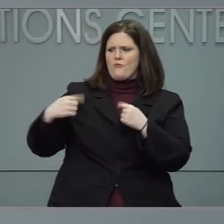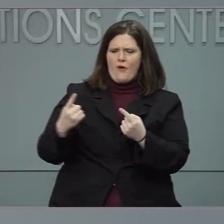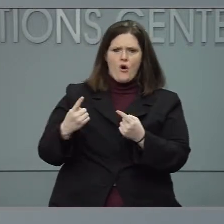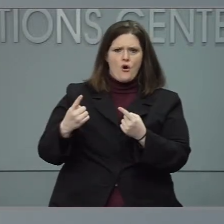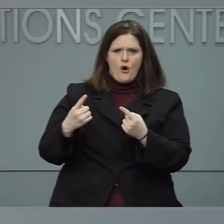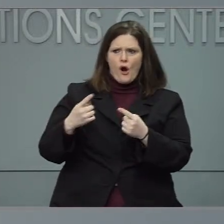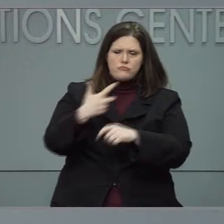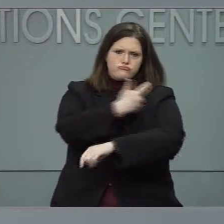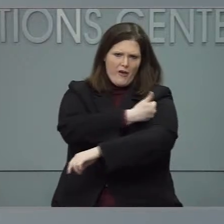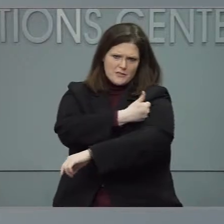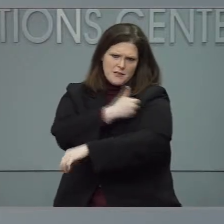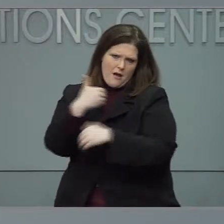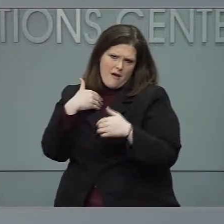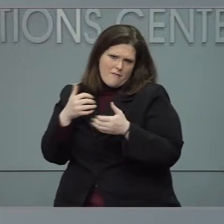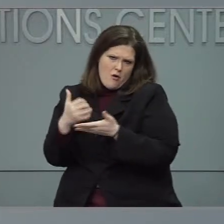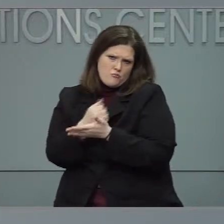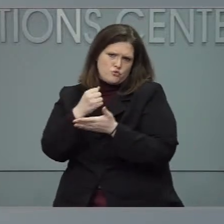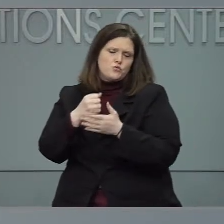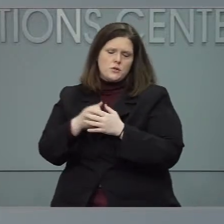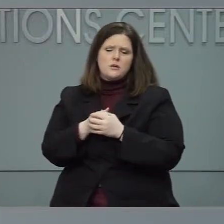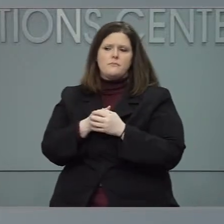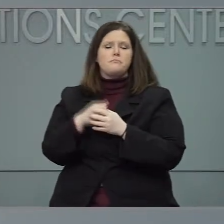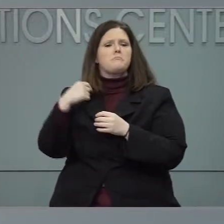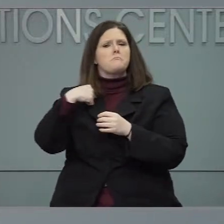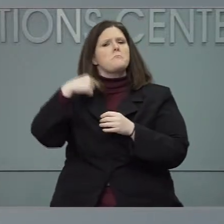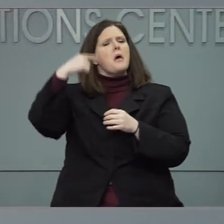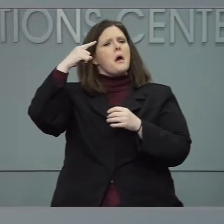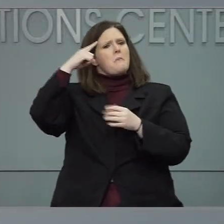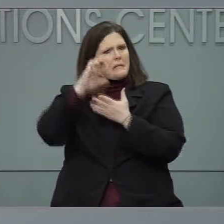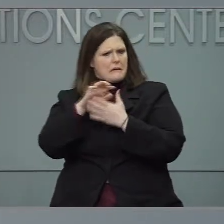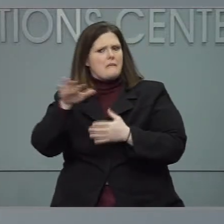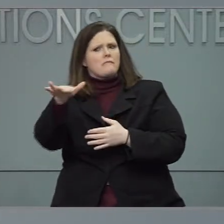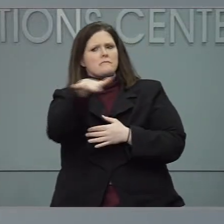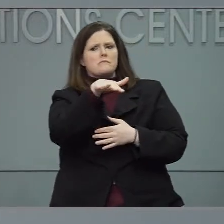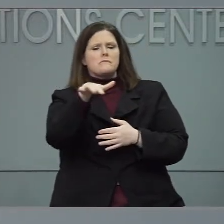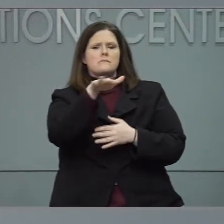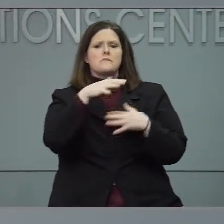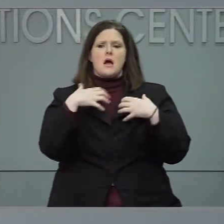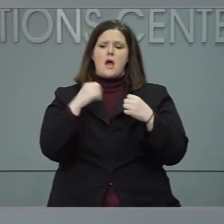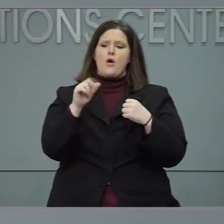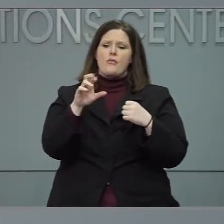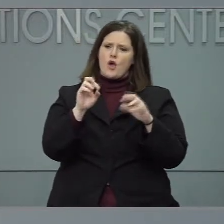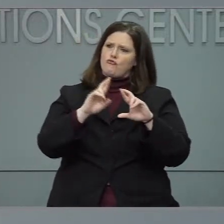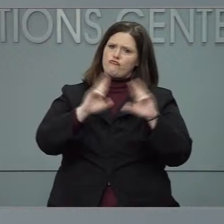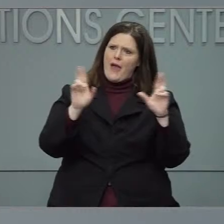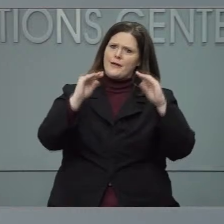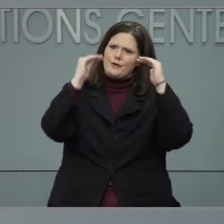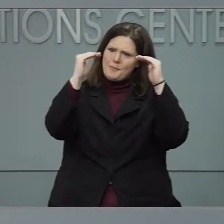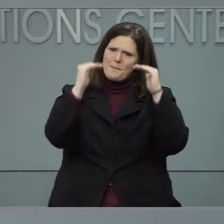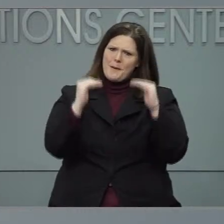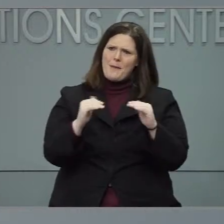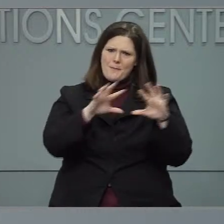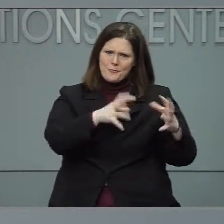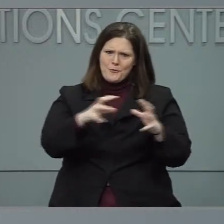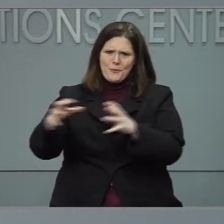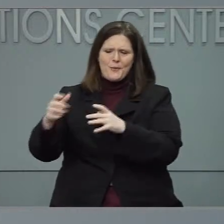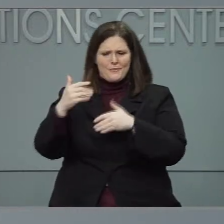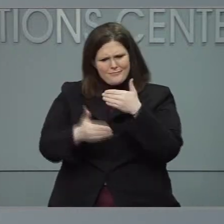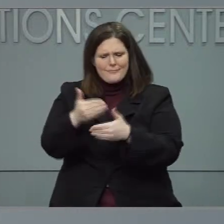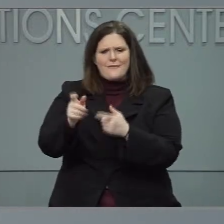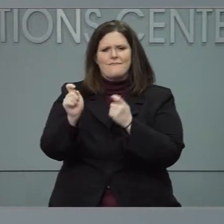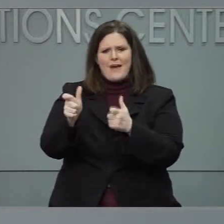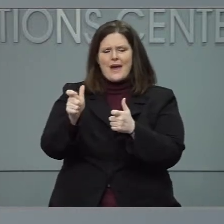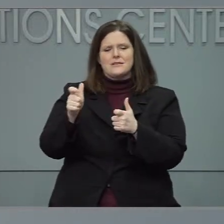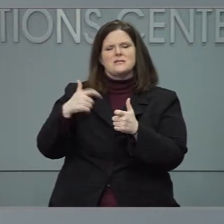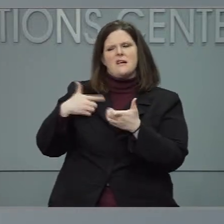all the health officials want to move from one group to the next as quickly as possible, but